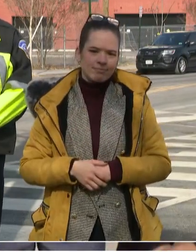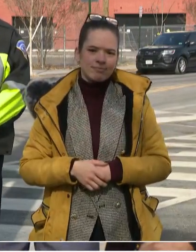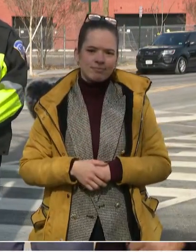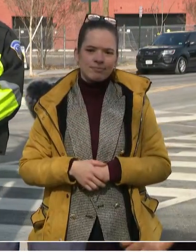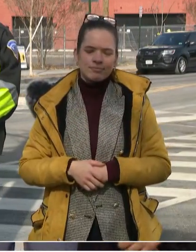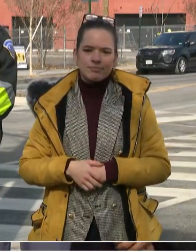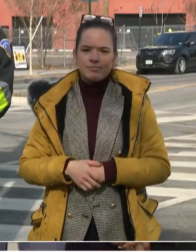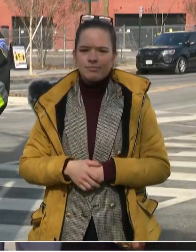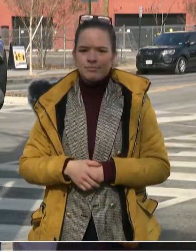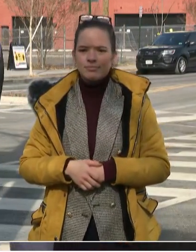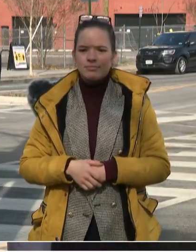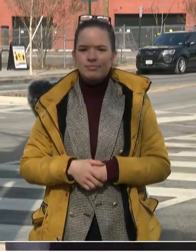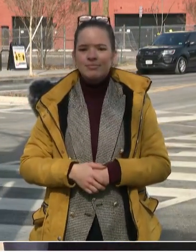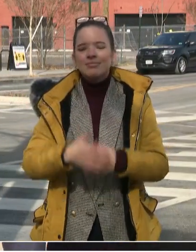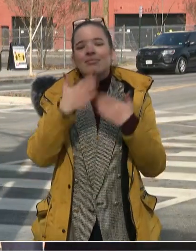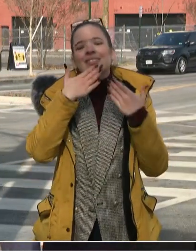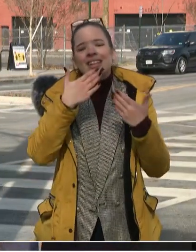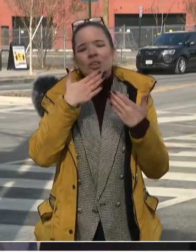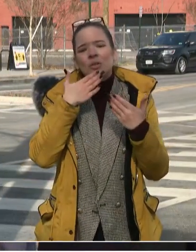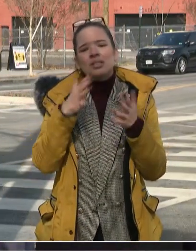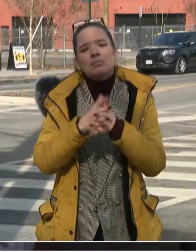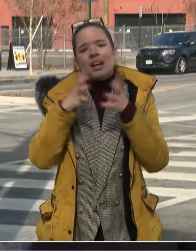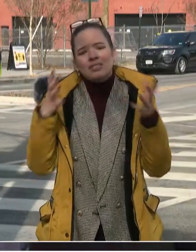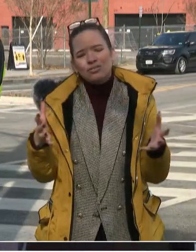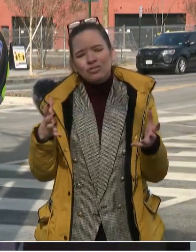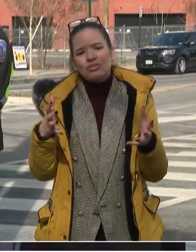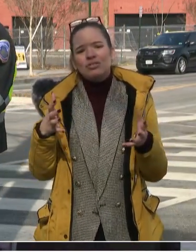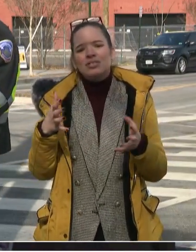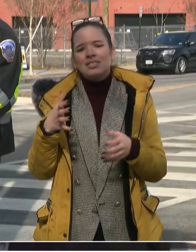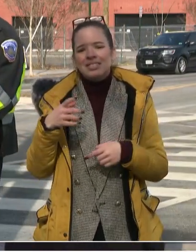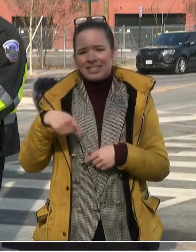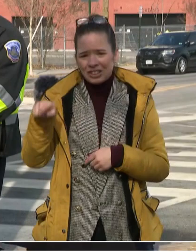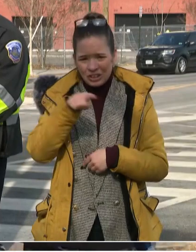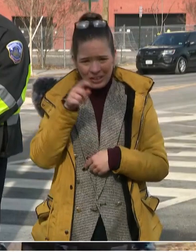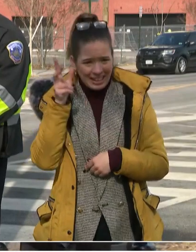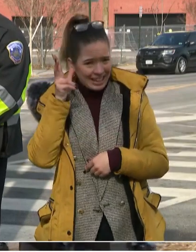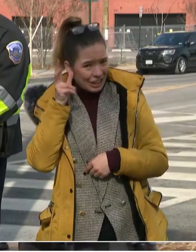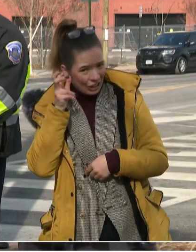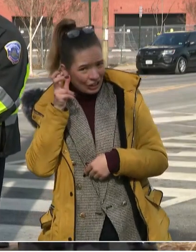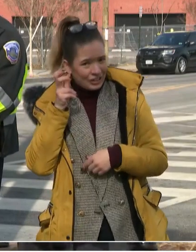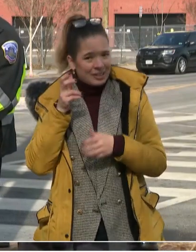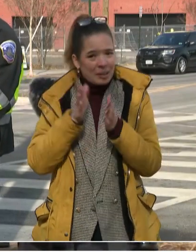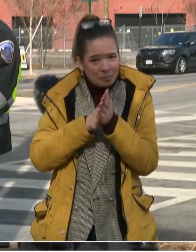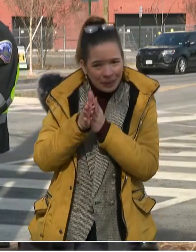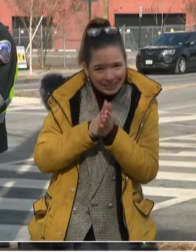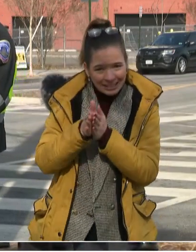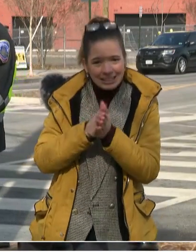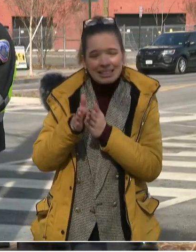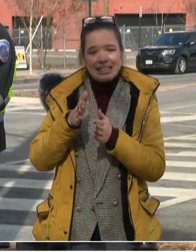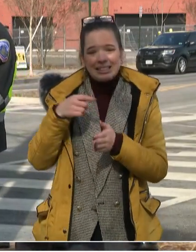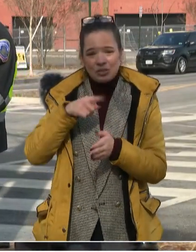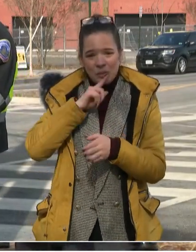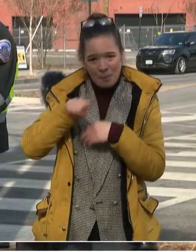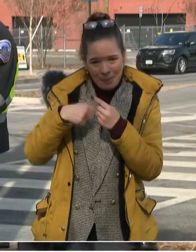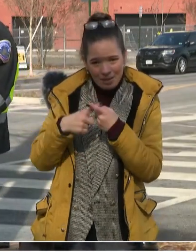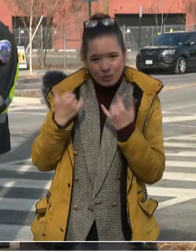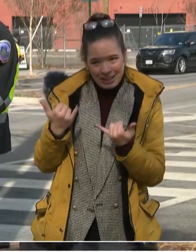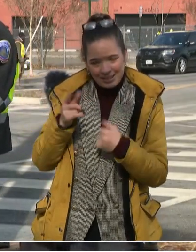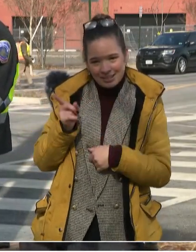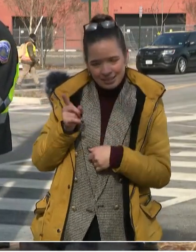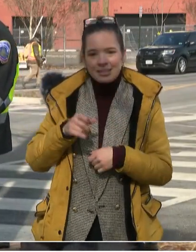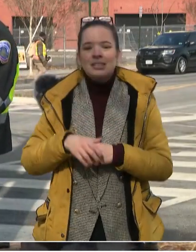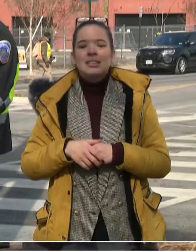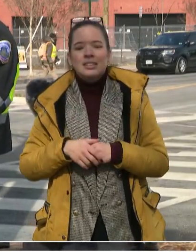Thank you so much, Chief Conte. I think you heard Chief Conte and the passion that he speaks with. And I think it was well